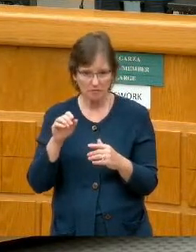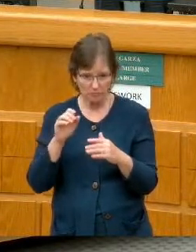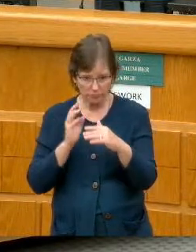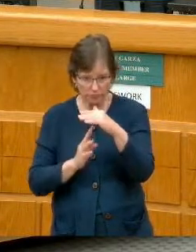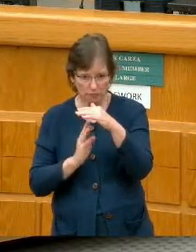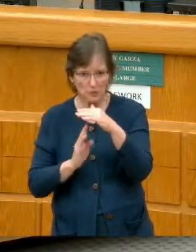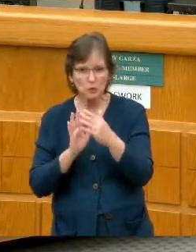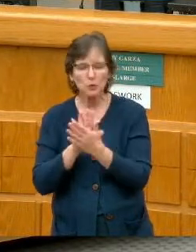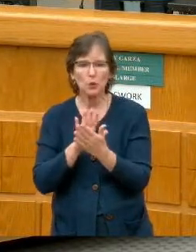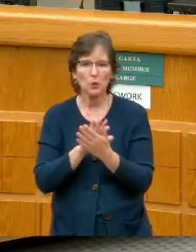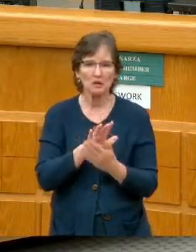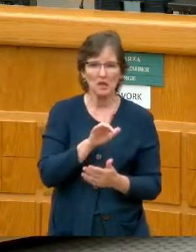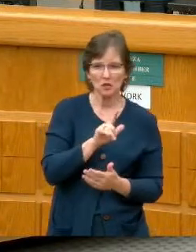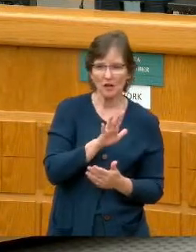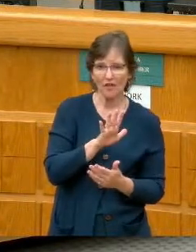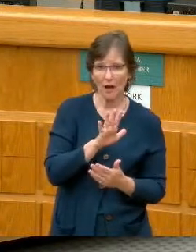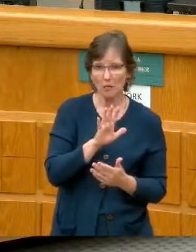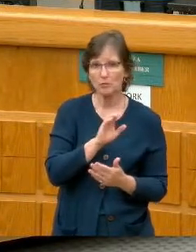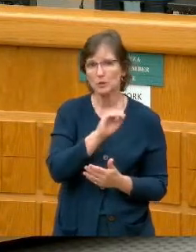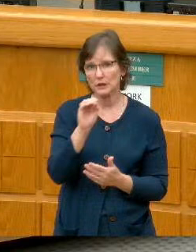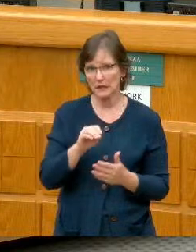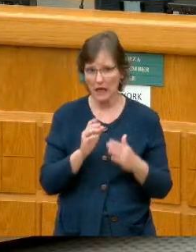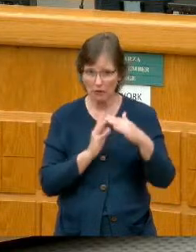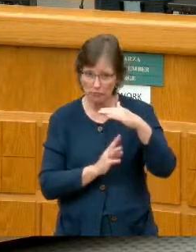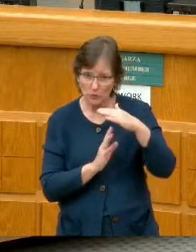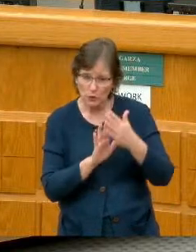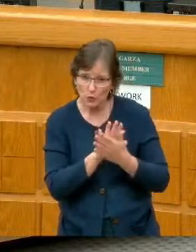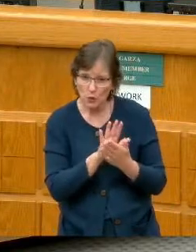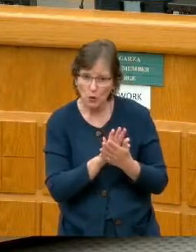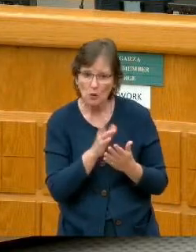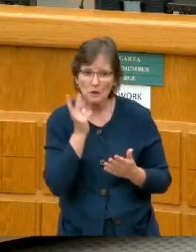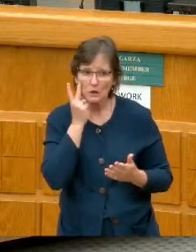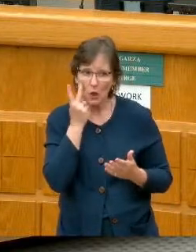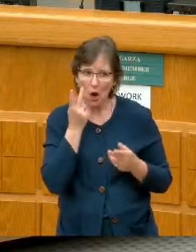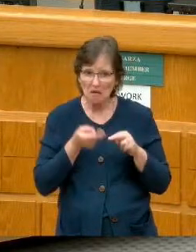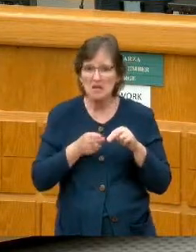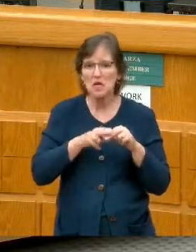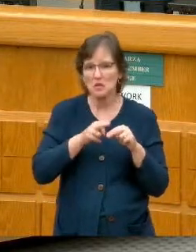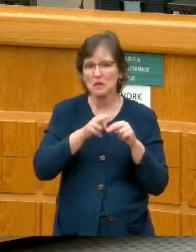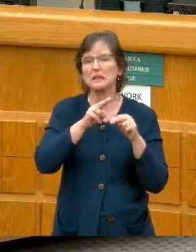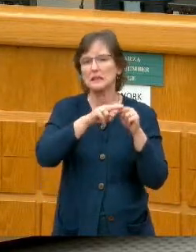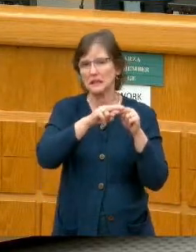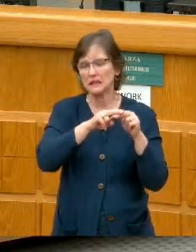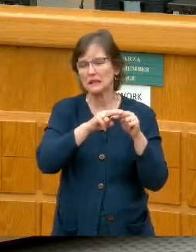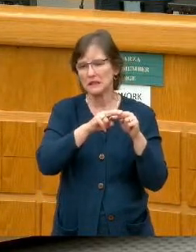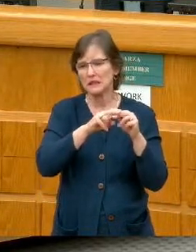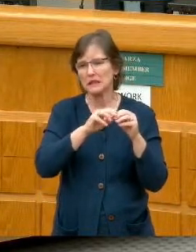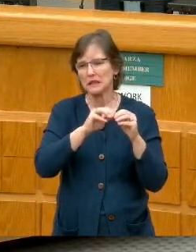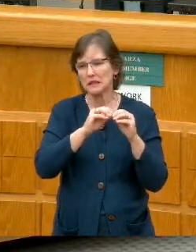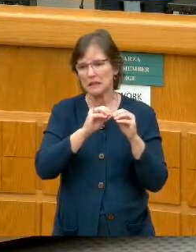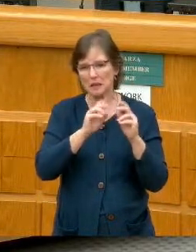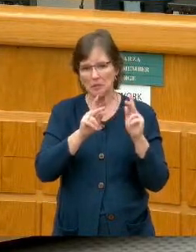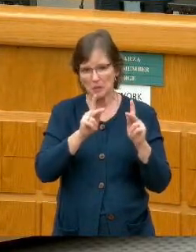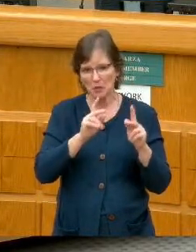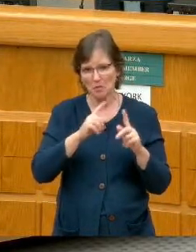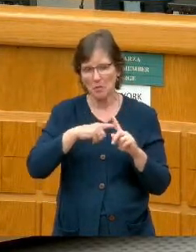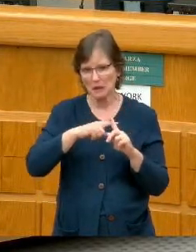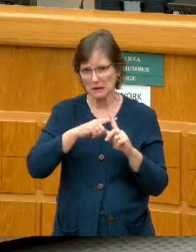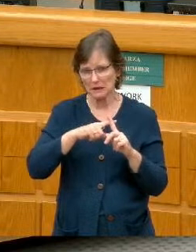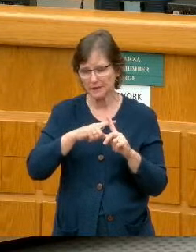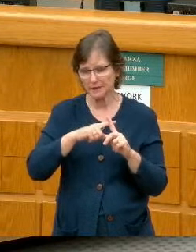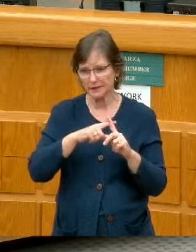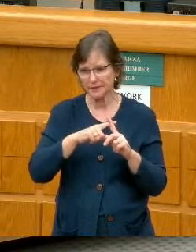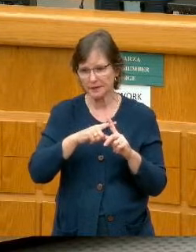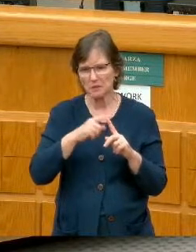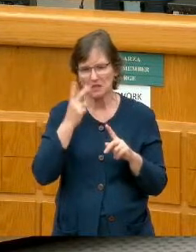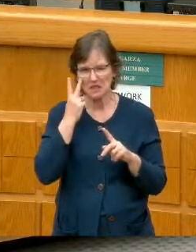response where when we went to 25% face-to-face, we started to see an uptick, and we're seeing a continued increase through the 50% face-to-face.